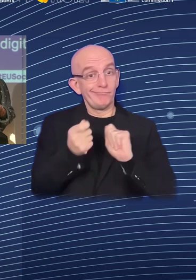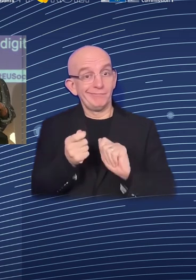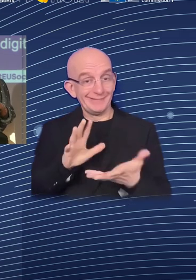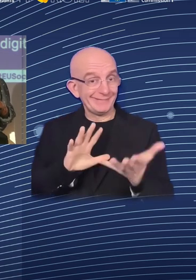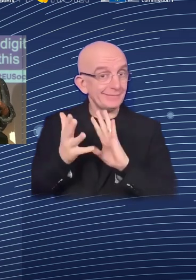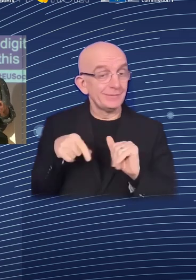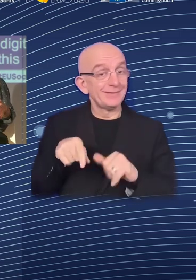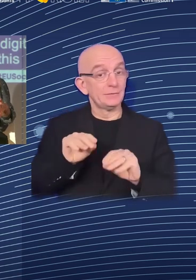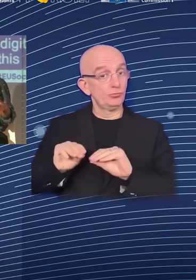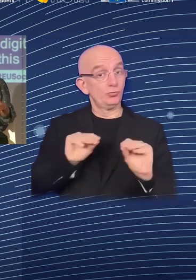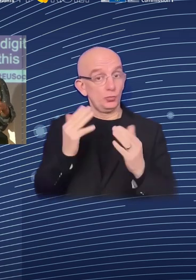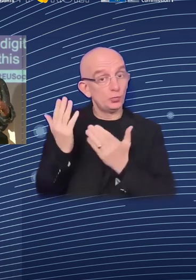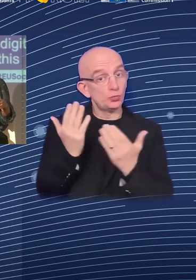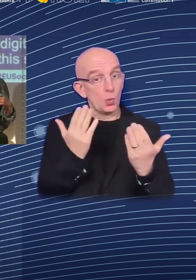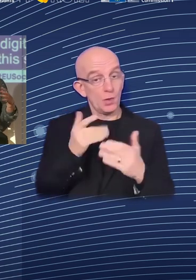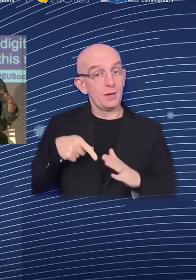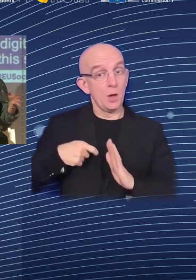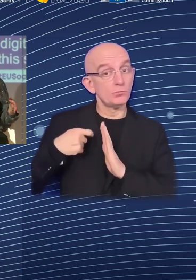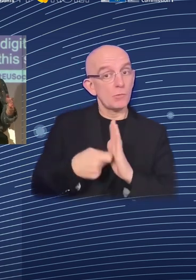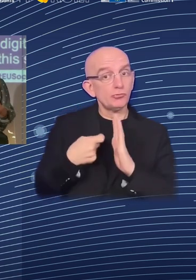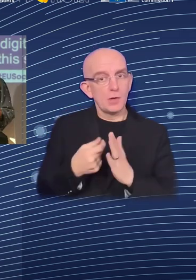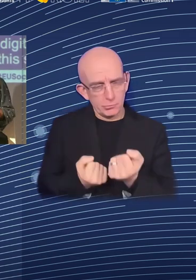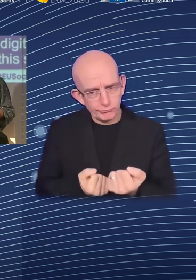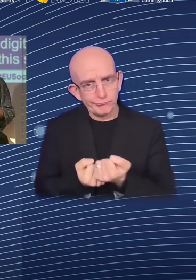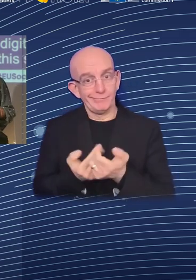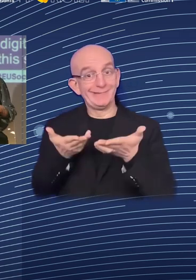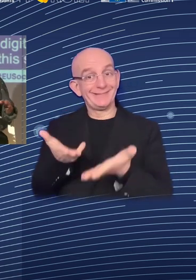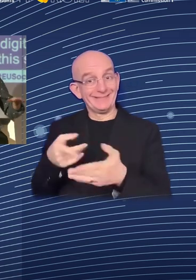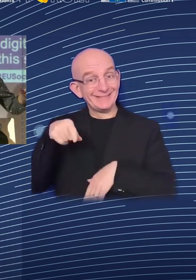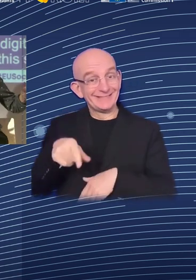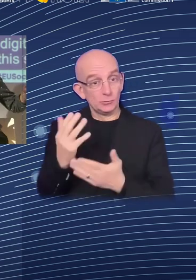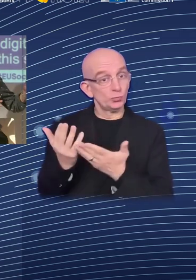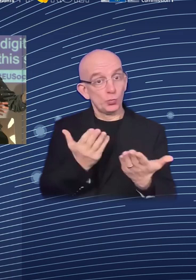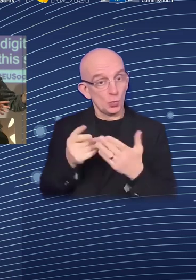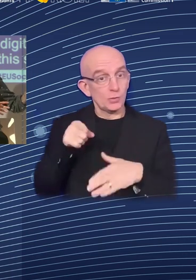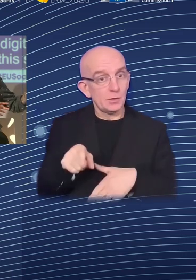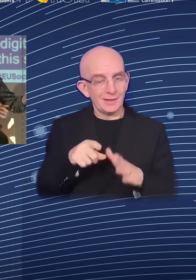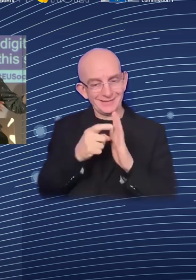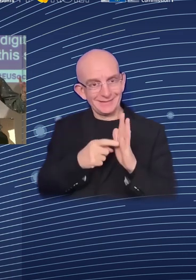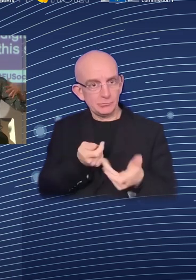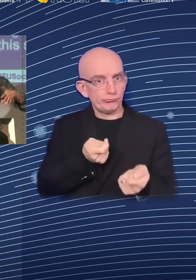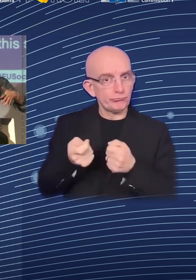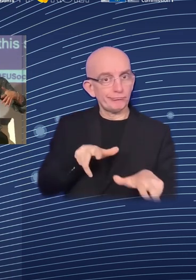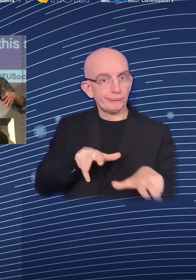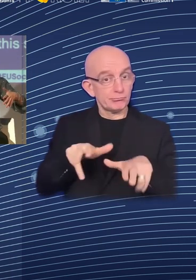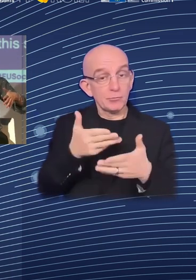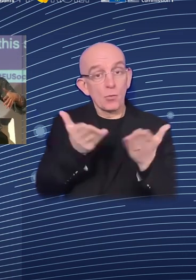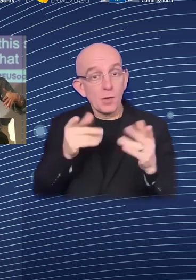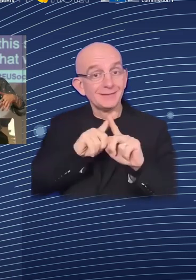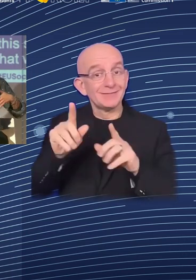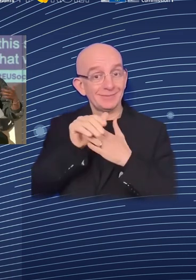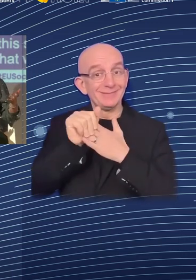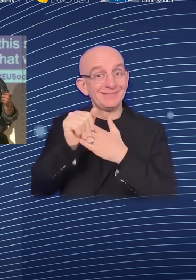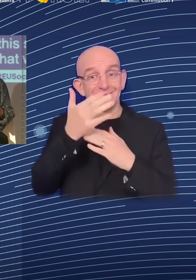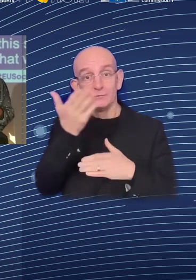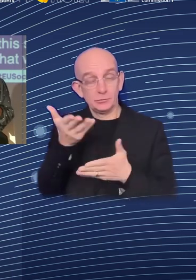and leaders of schools and teachers. But what we learned from the IT Academy and we want to use now, and I think it's